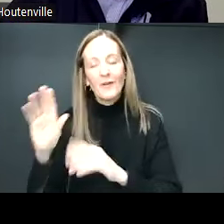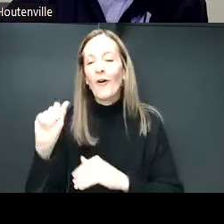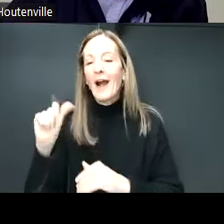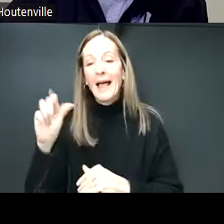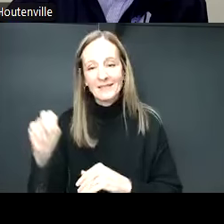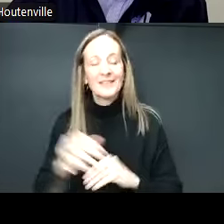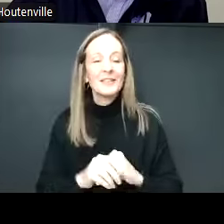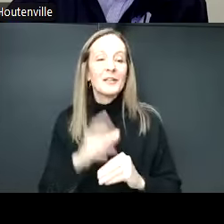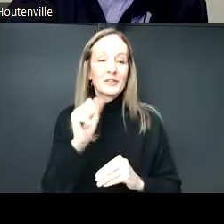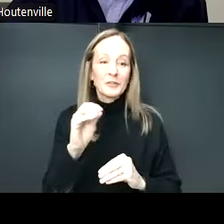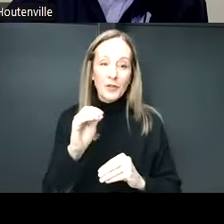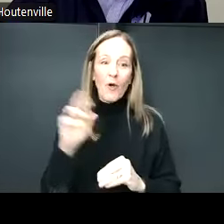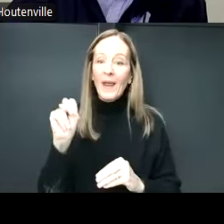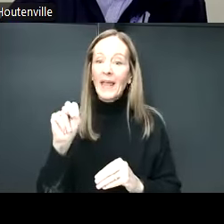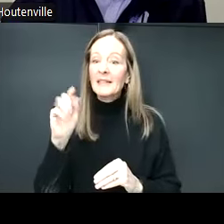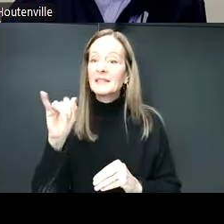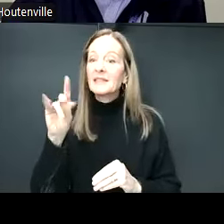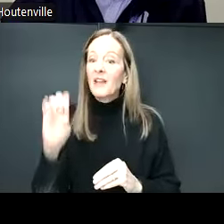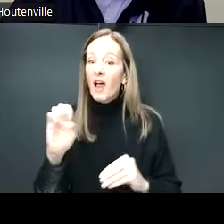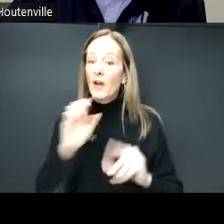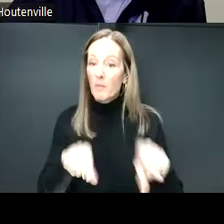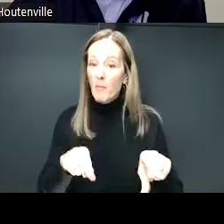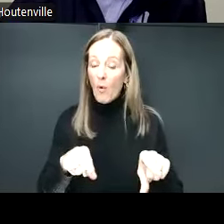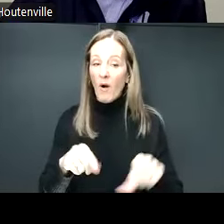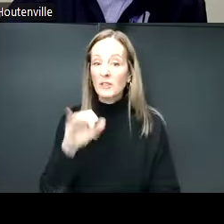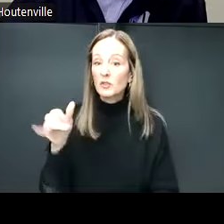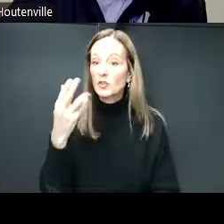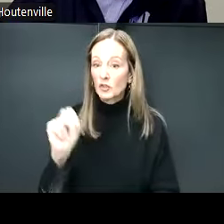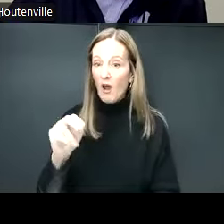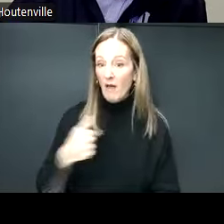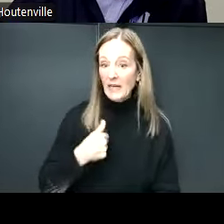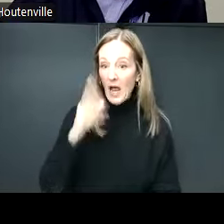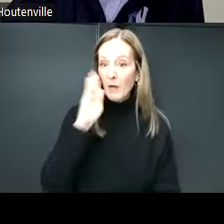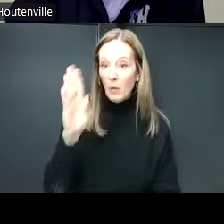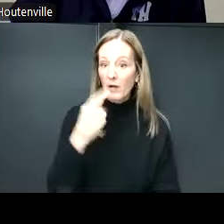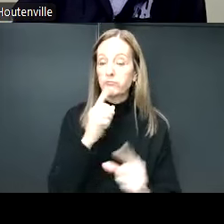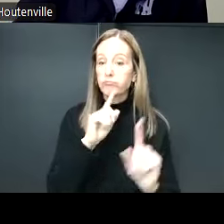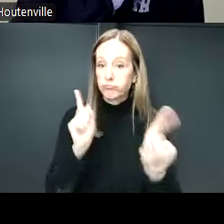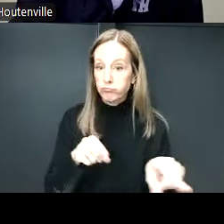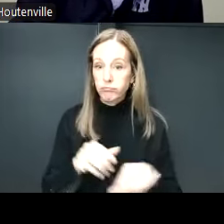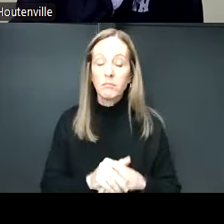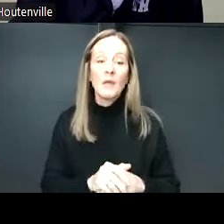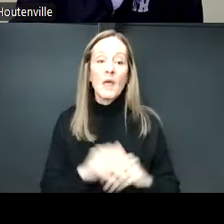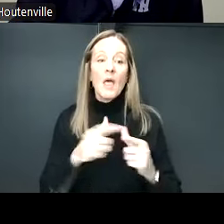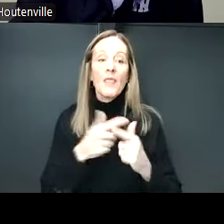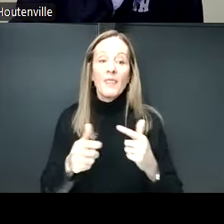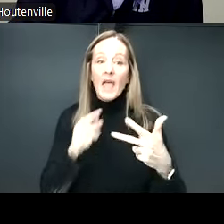nTIDE report, John and I will present the nTIDE report, then Shoshana